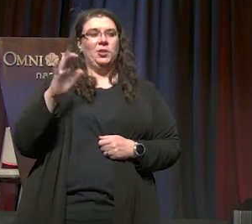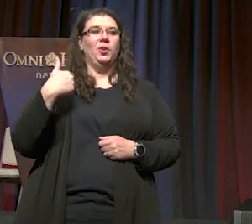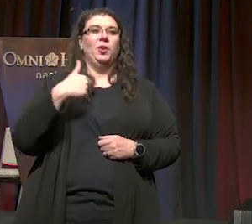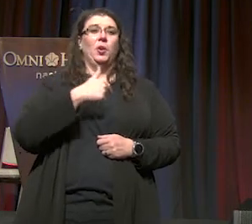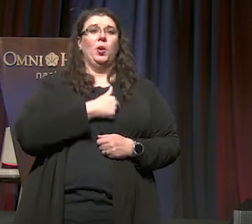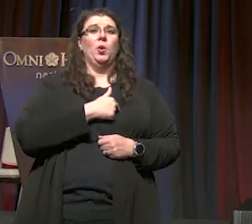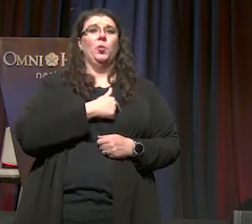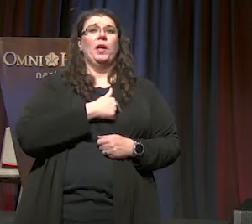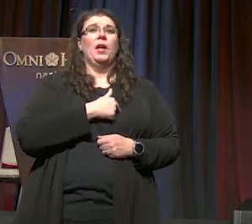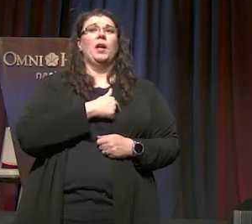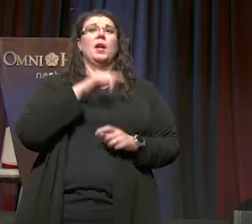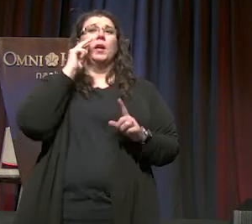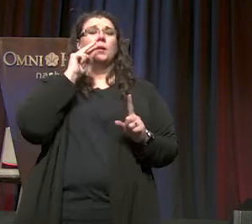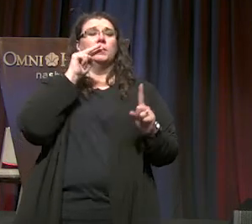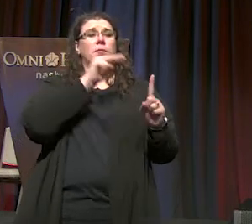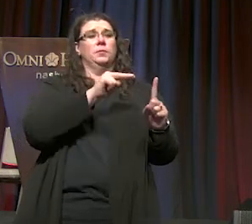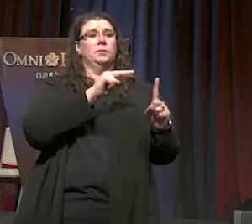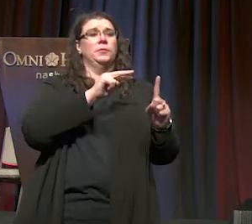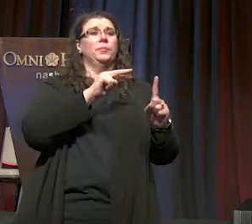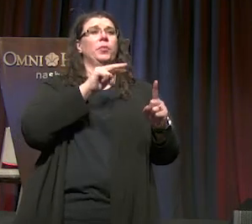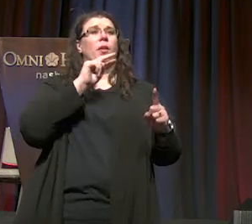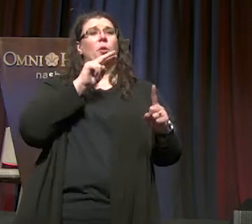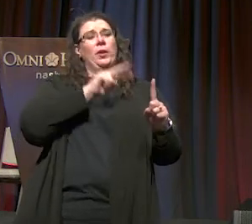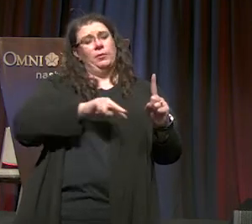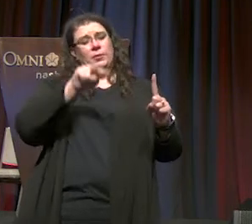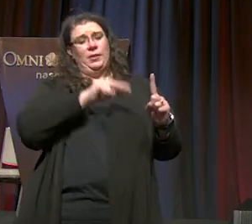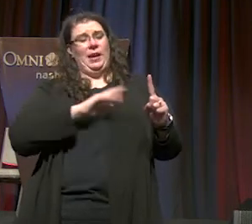rights within our connection